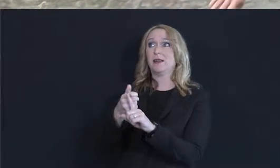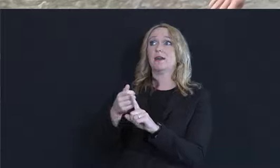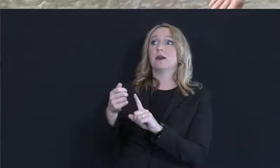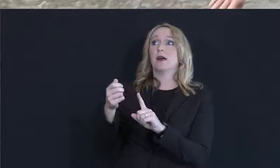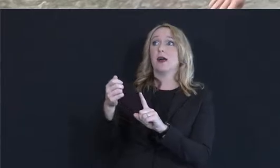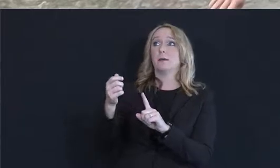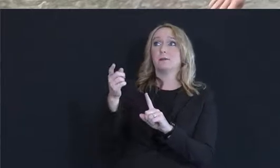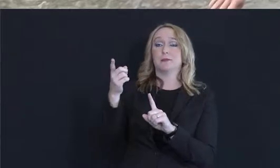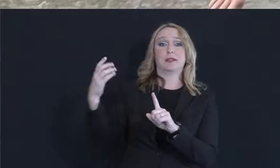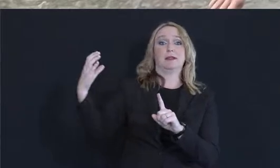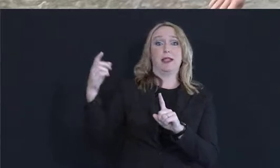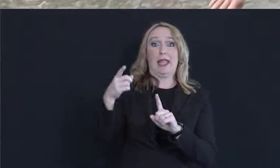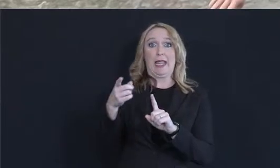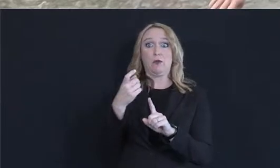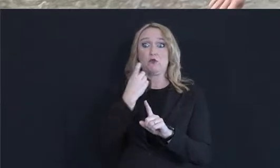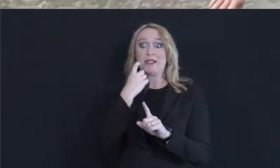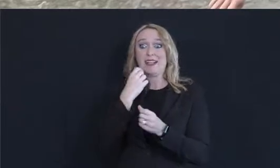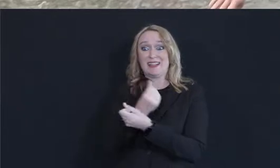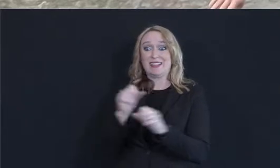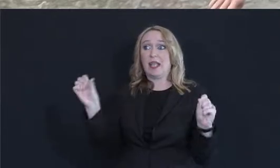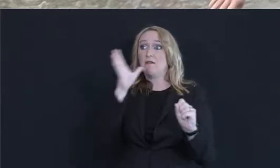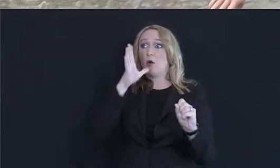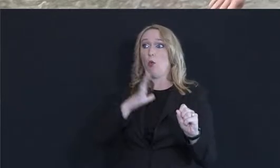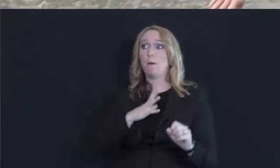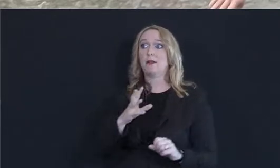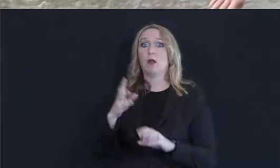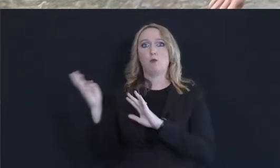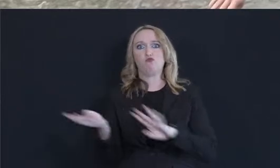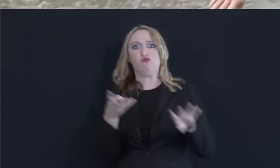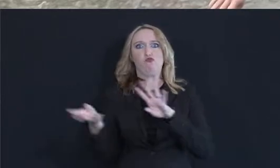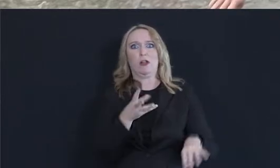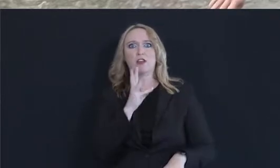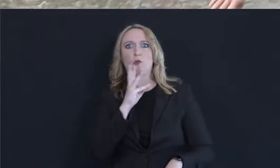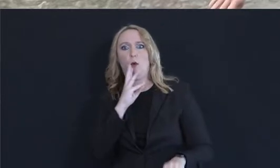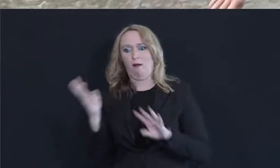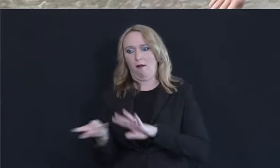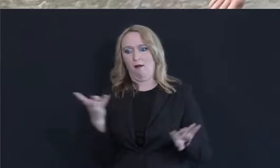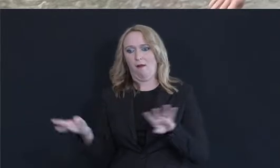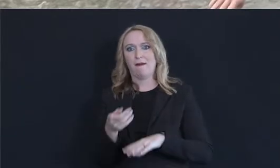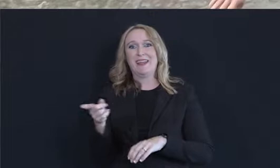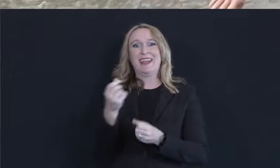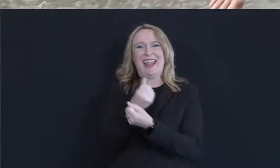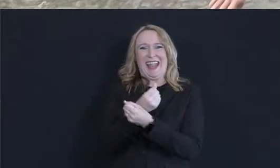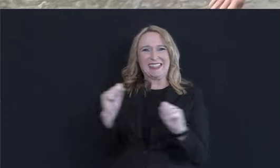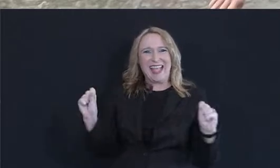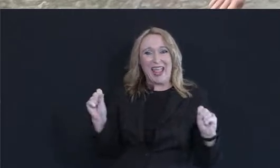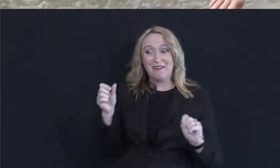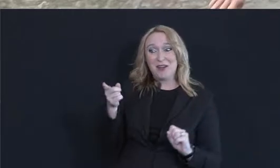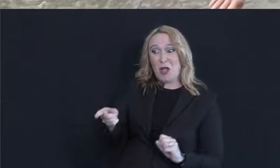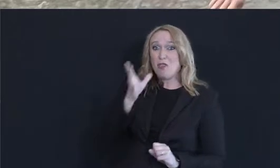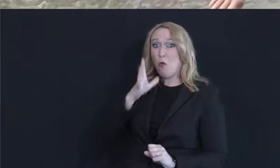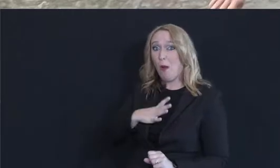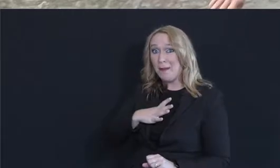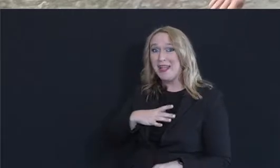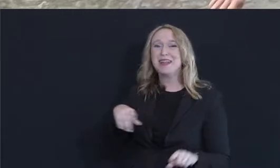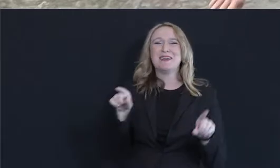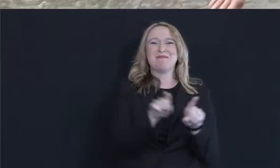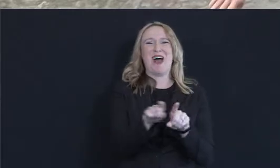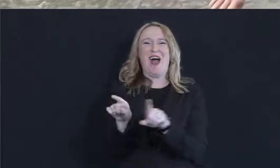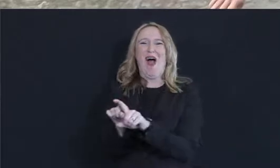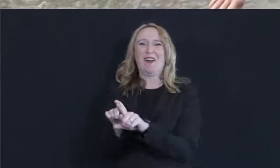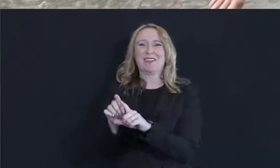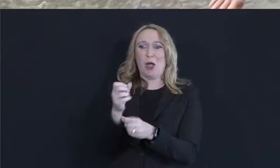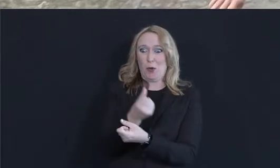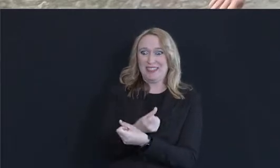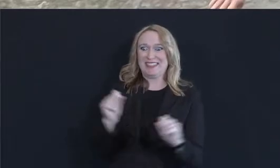saved this woman from rushing flood waters but if you look closely he didn't just save her life he also managed to save her purse which I thought I